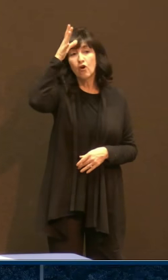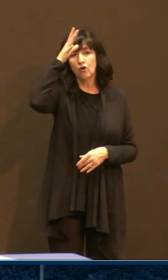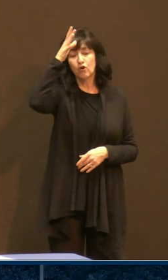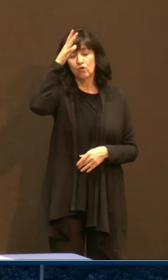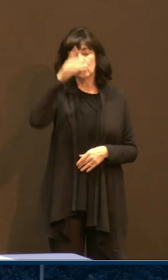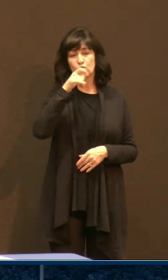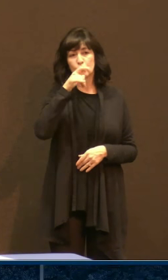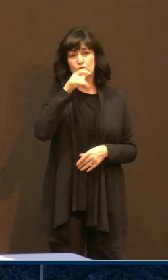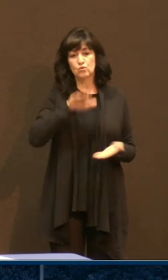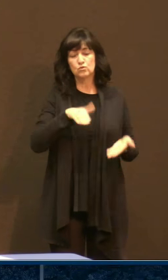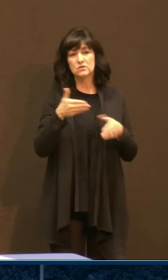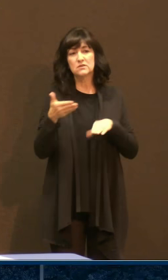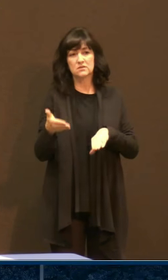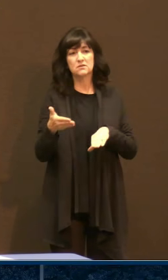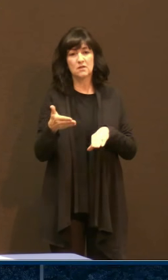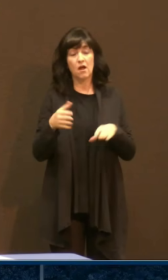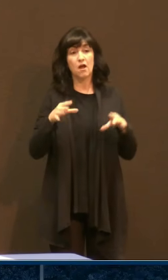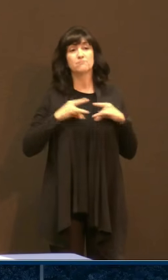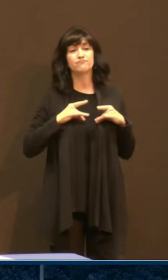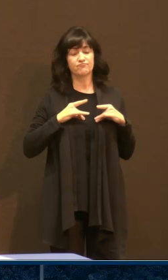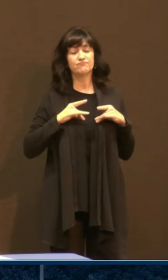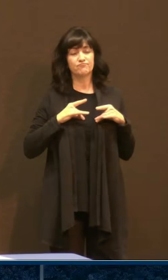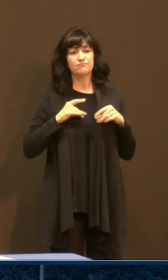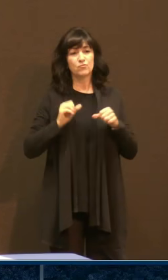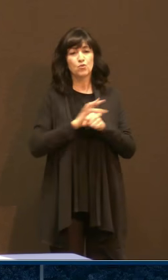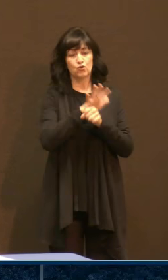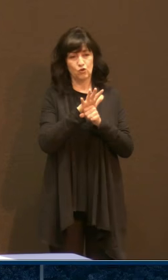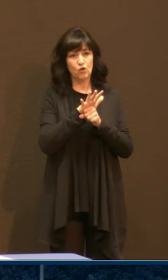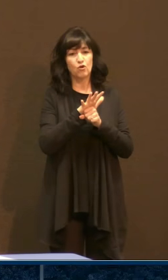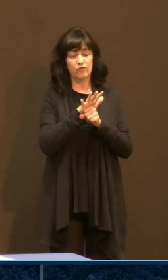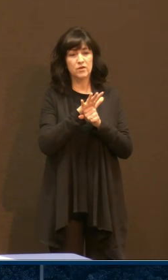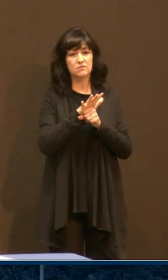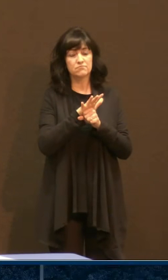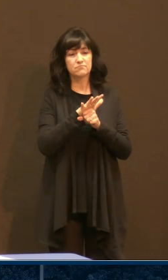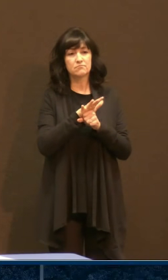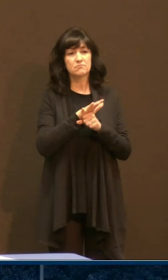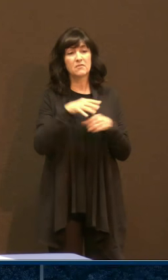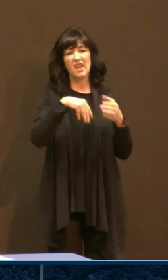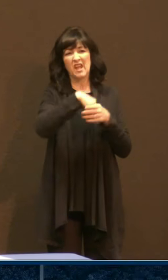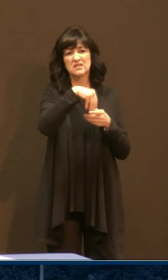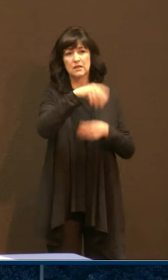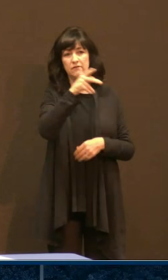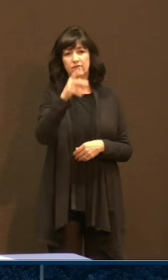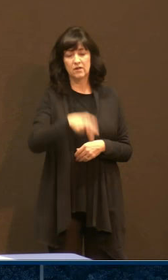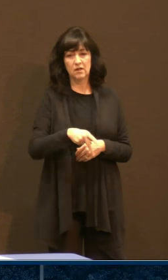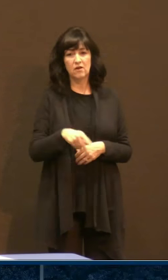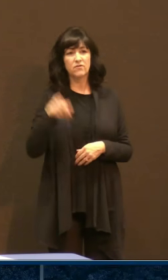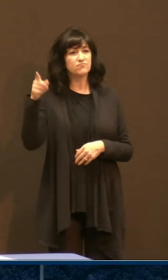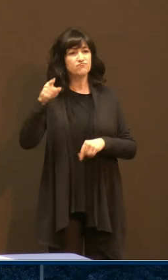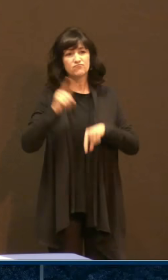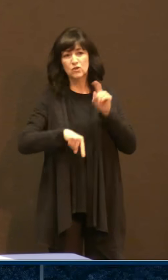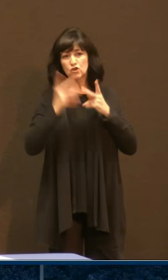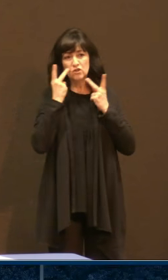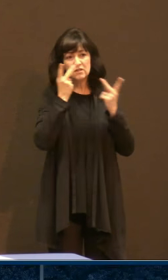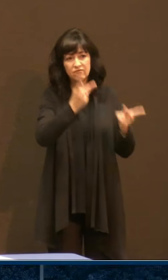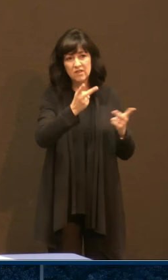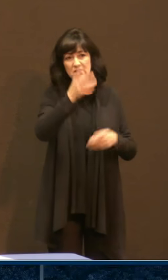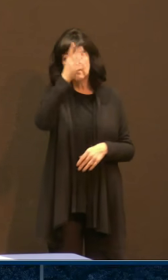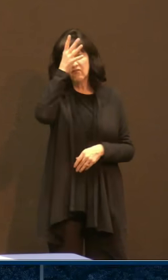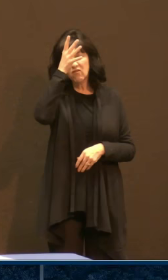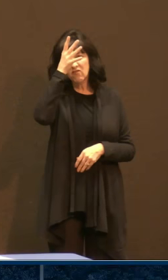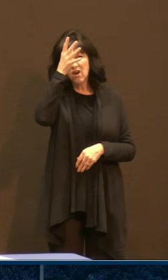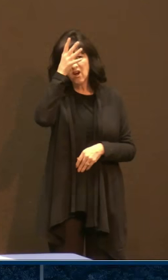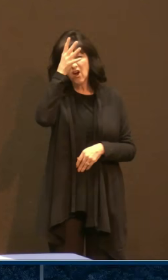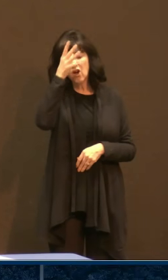of Philadelphia. And they weren't able to visit their father as he was on a ventilator and gradually slipped